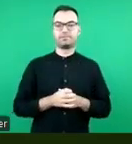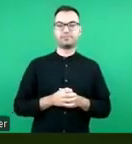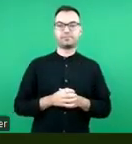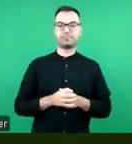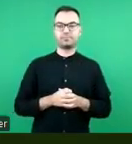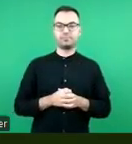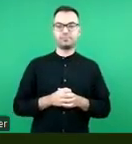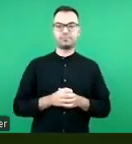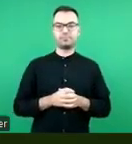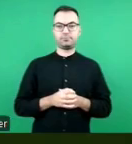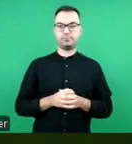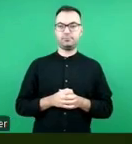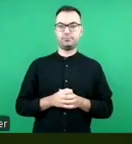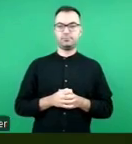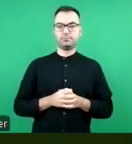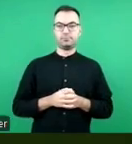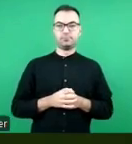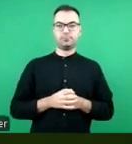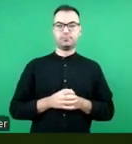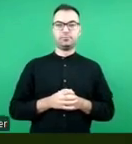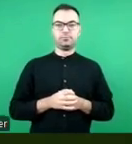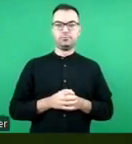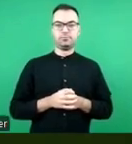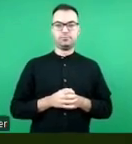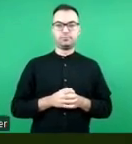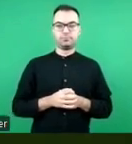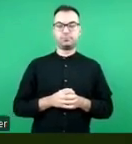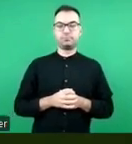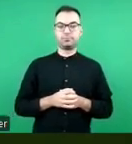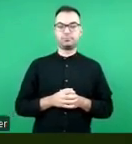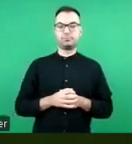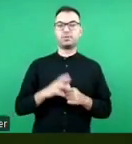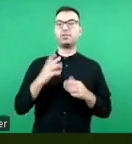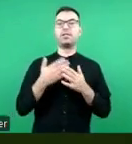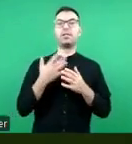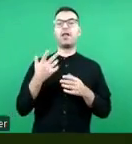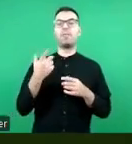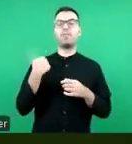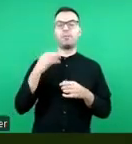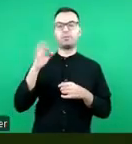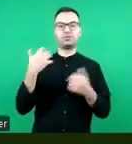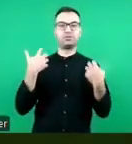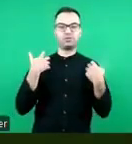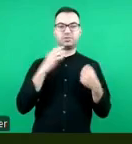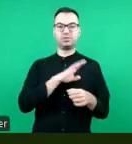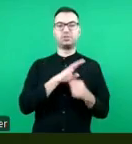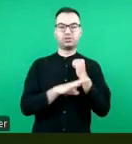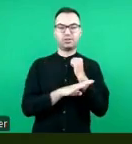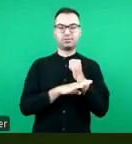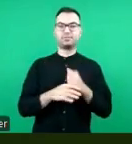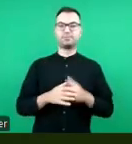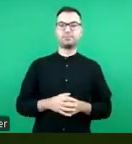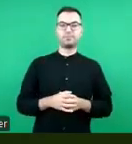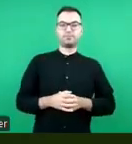the number of living trees. And the first thing we addressed was Is